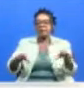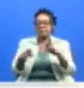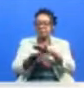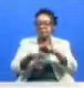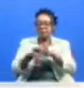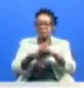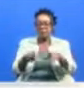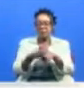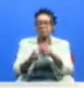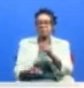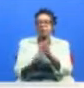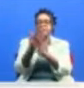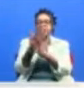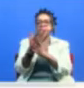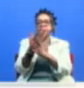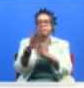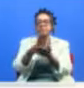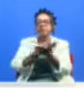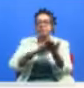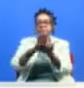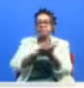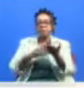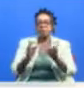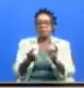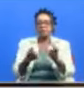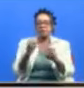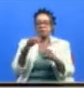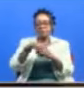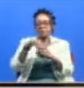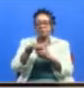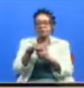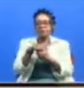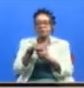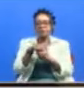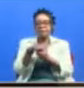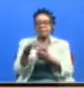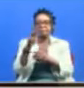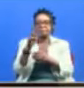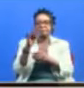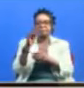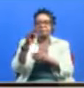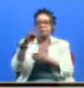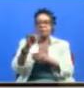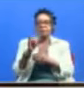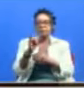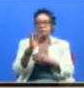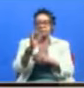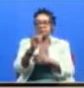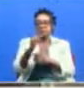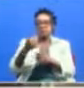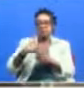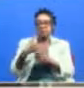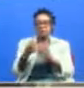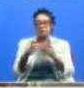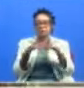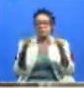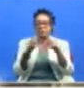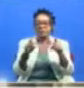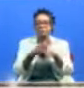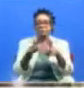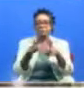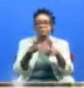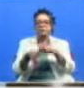and create a hostile environment for media investment. Kisiangani's directives have been termed as an affront to the principle